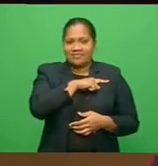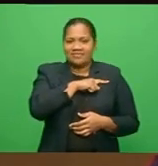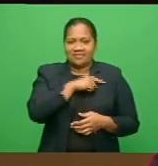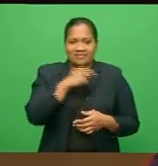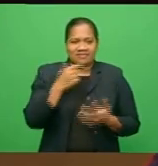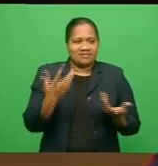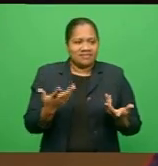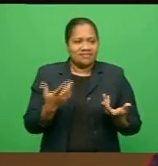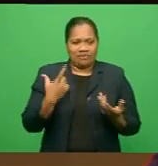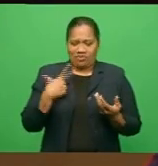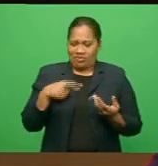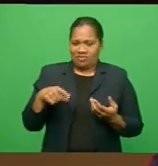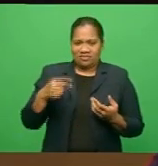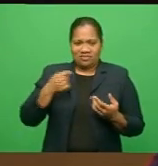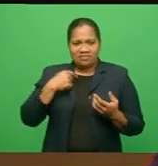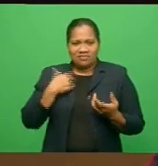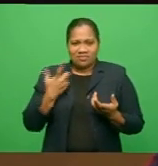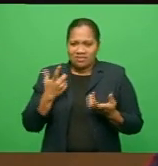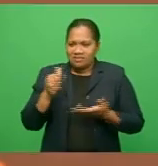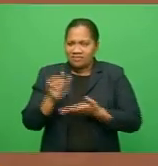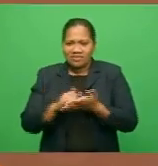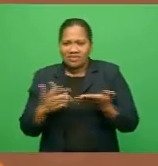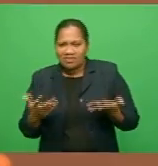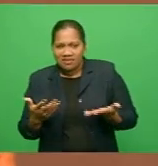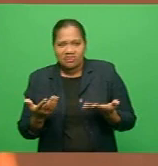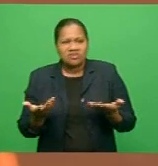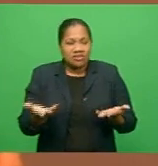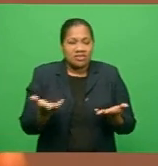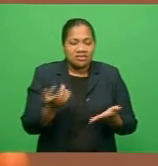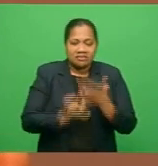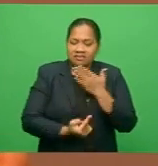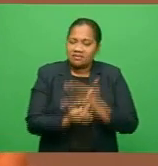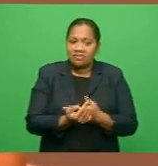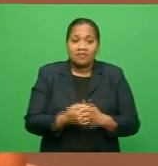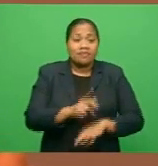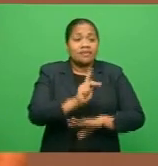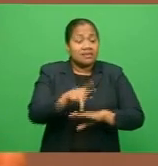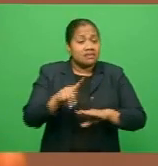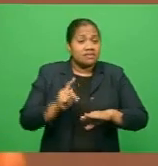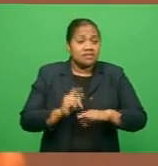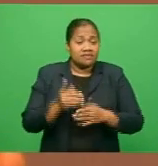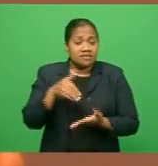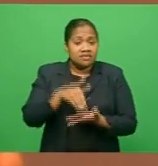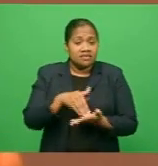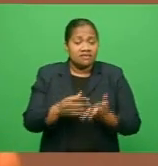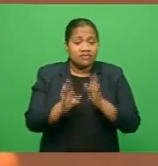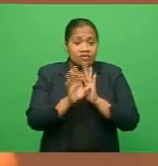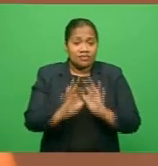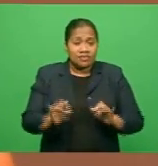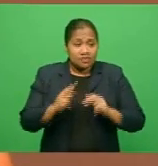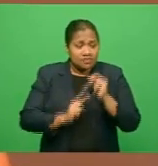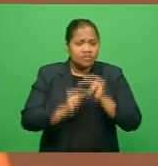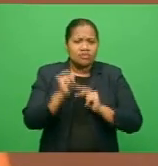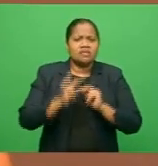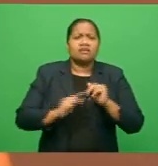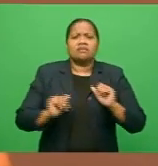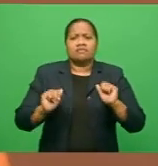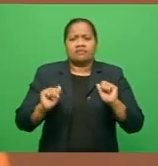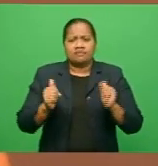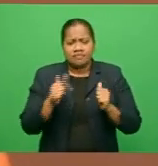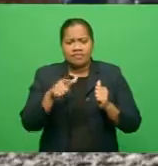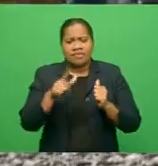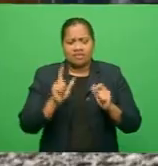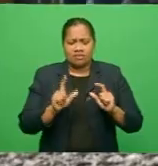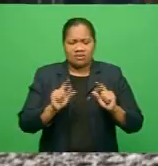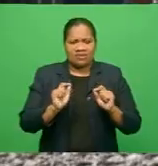and this is the dilemma. The Pacific Center for Peace Building aims to strengthen its offender